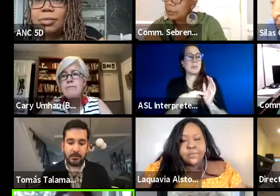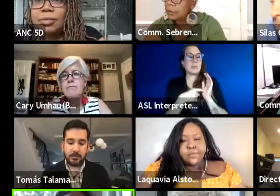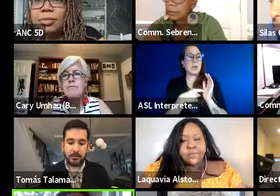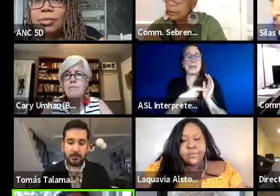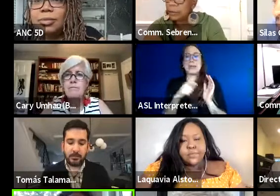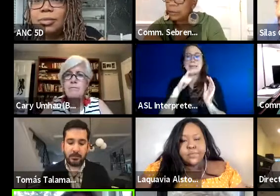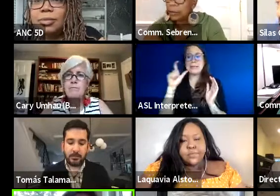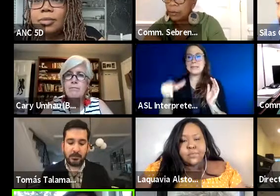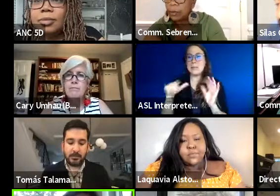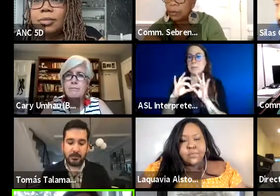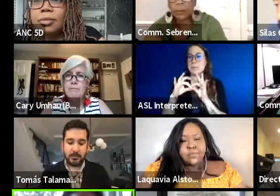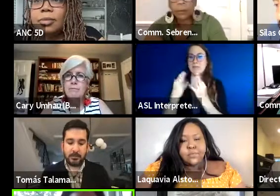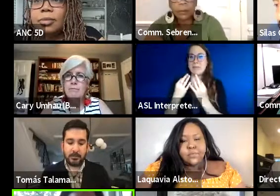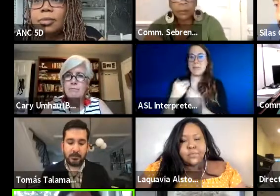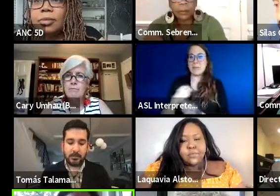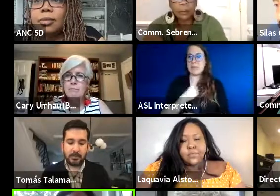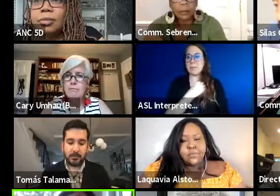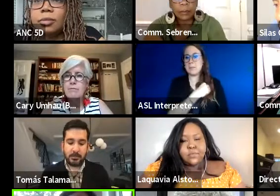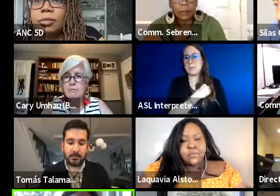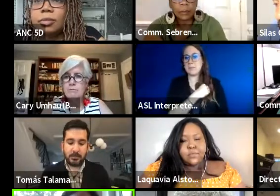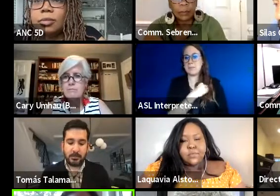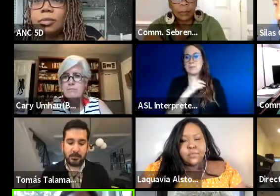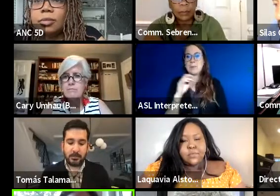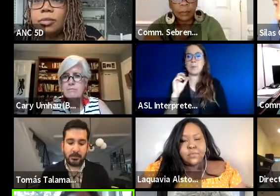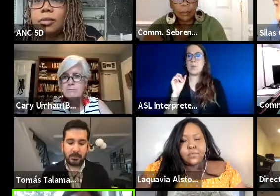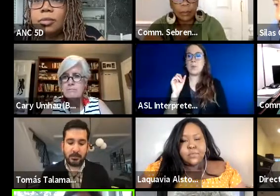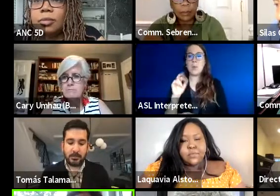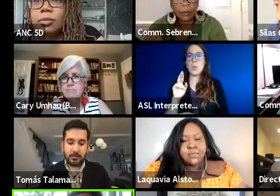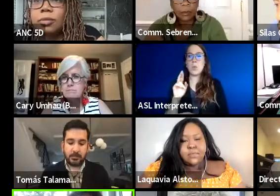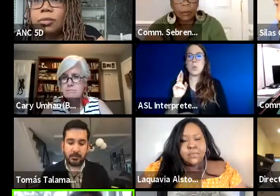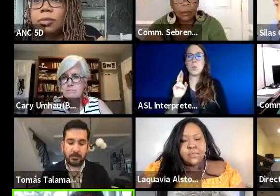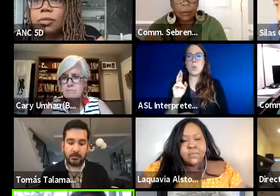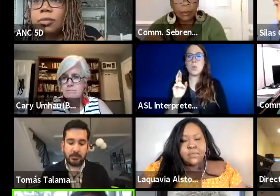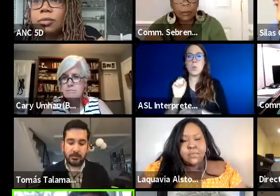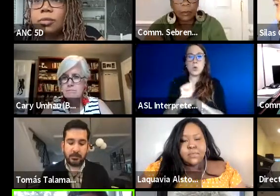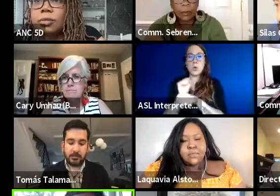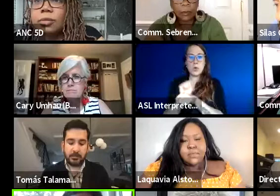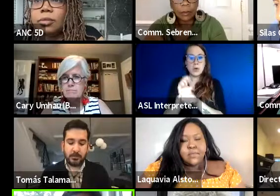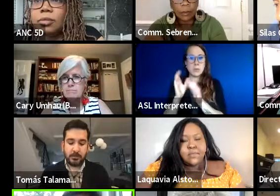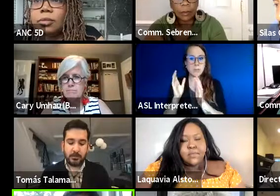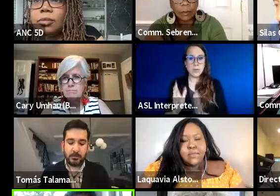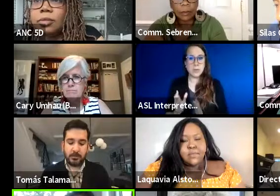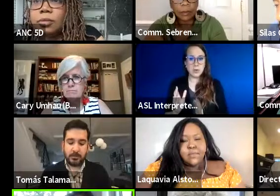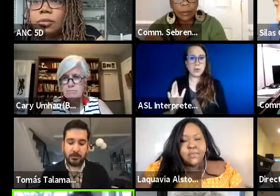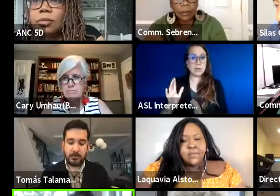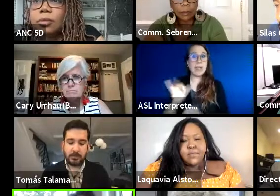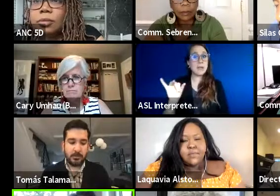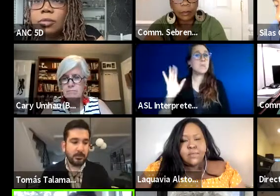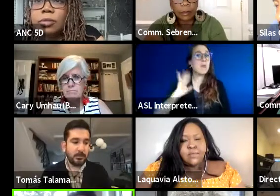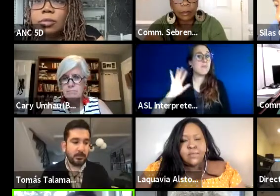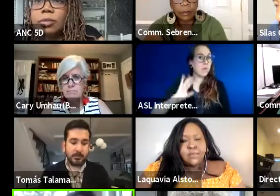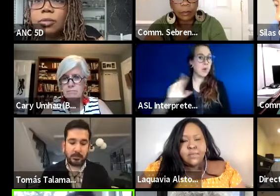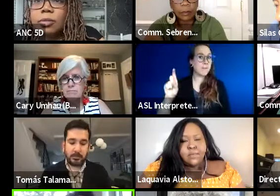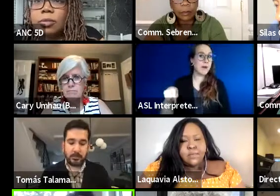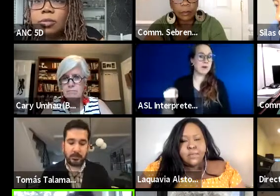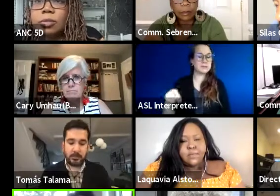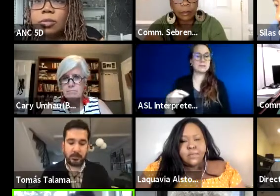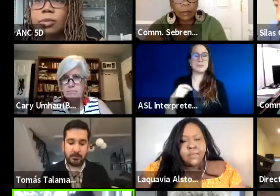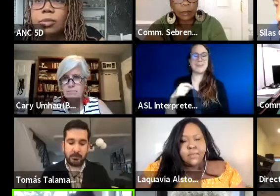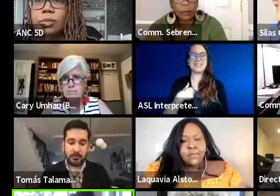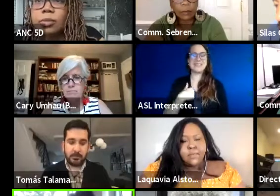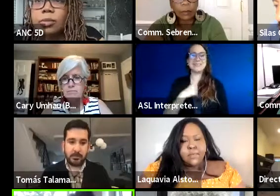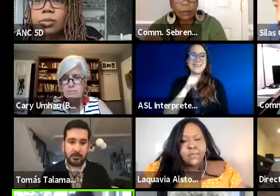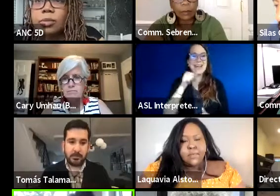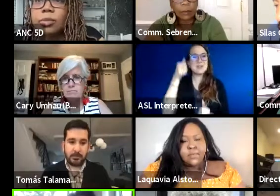to be a family member or an employee the way it used to be. I just don't